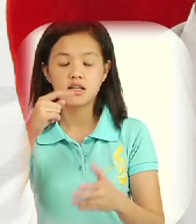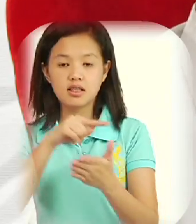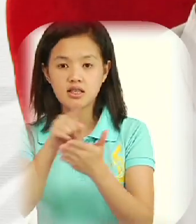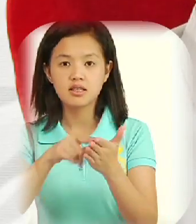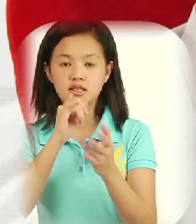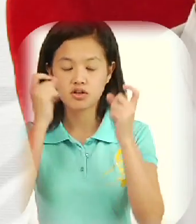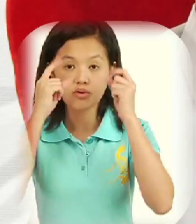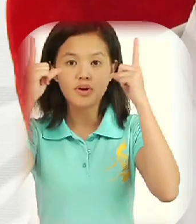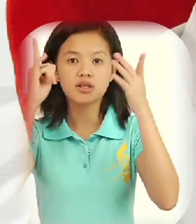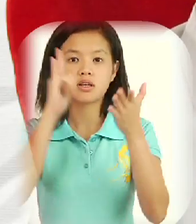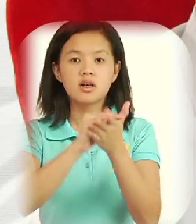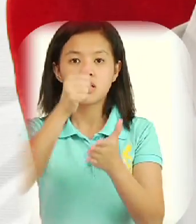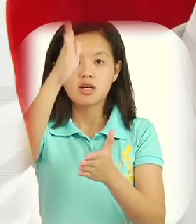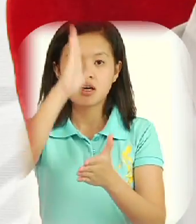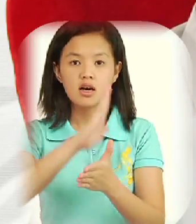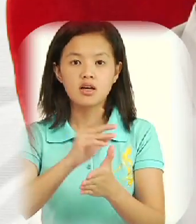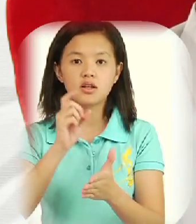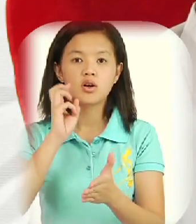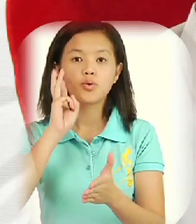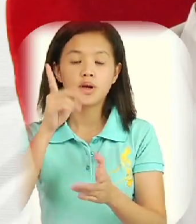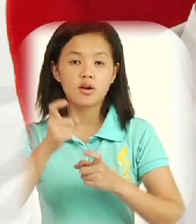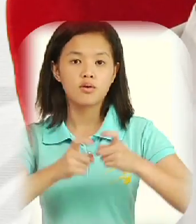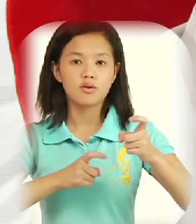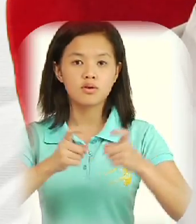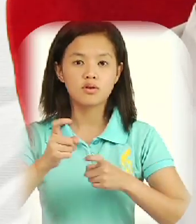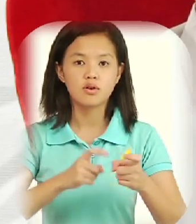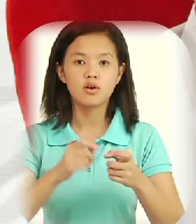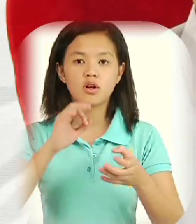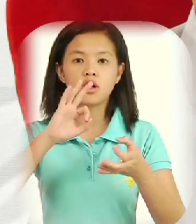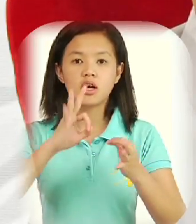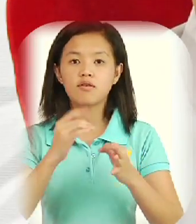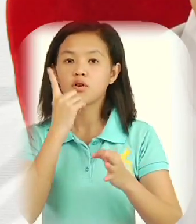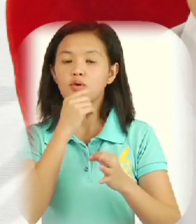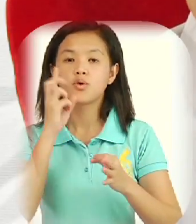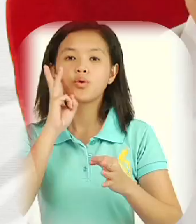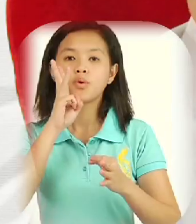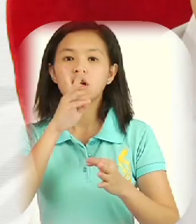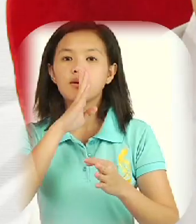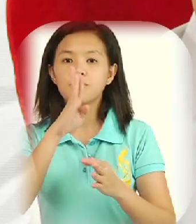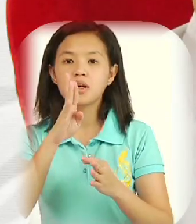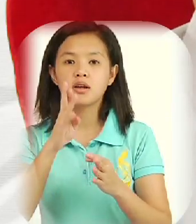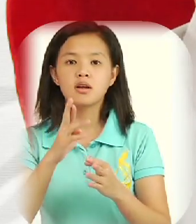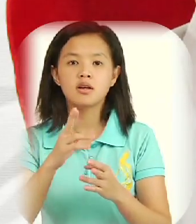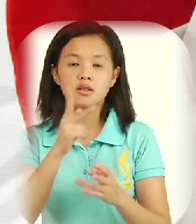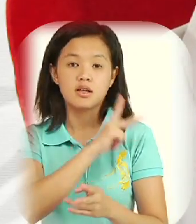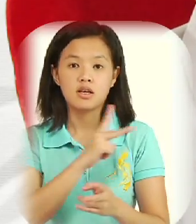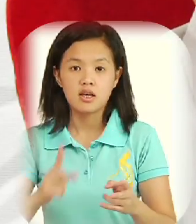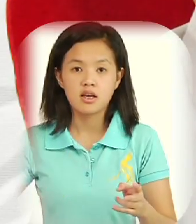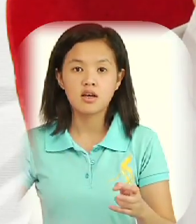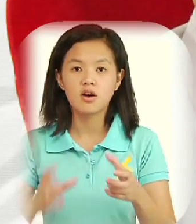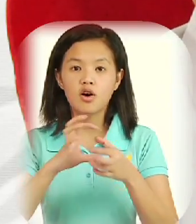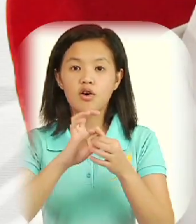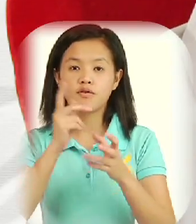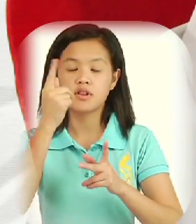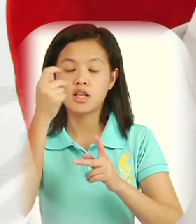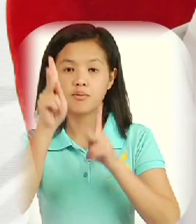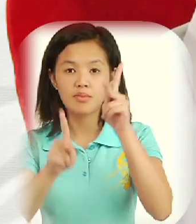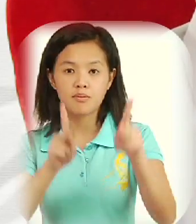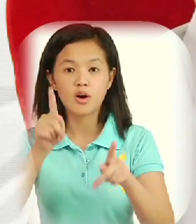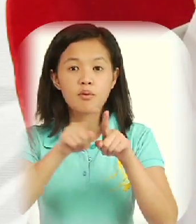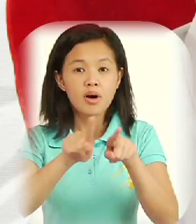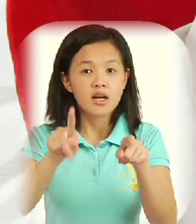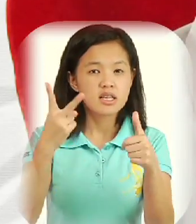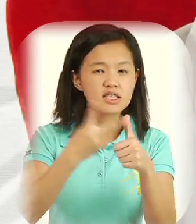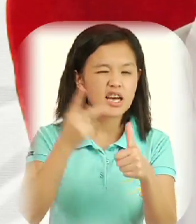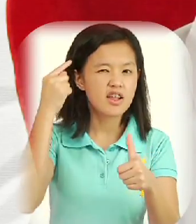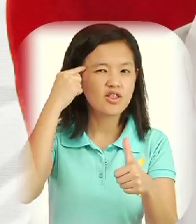is surprising that God should intervene in who would be the premier of His people. But